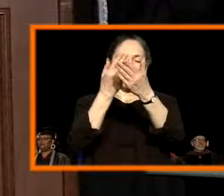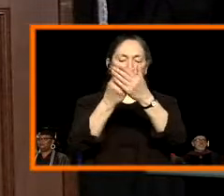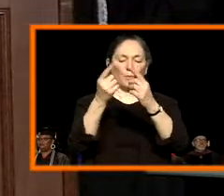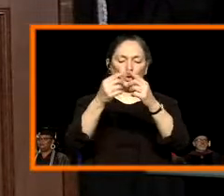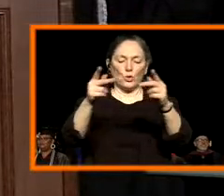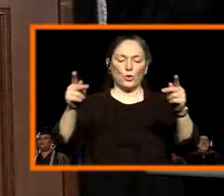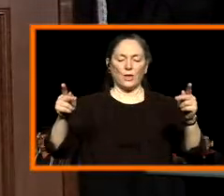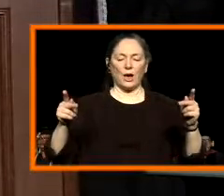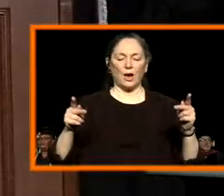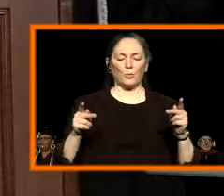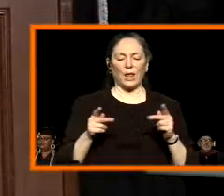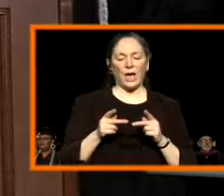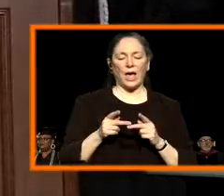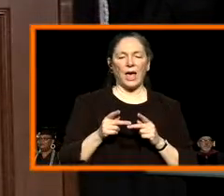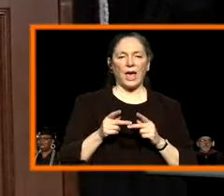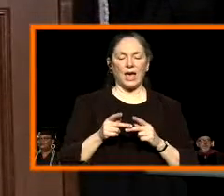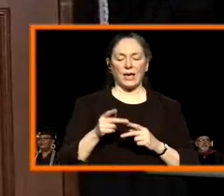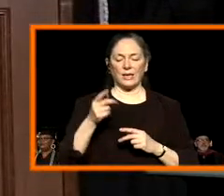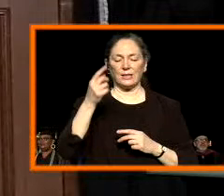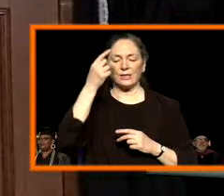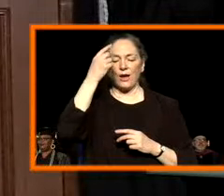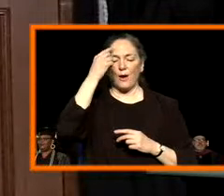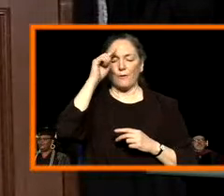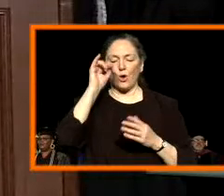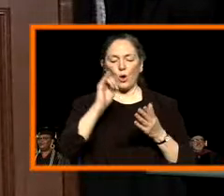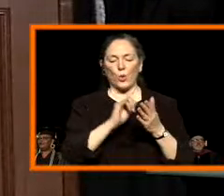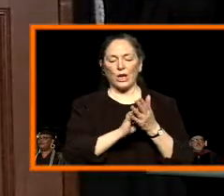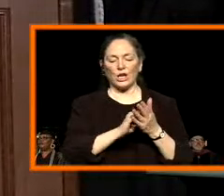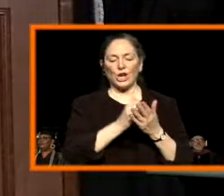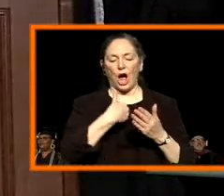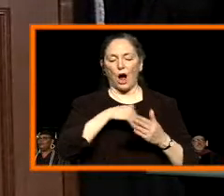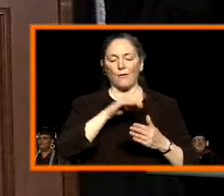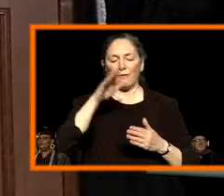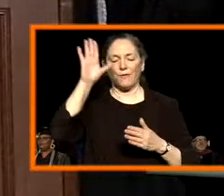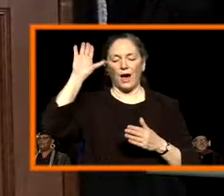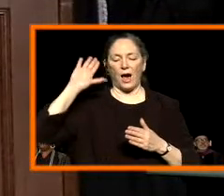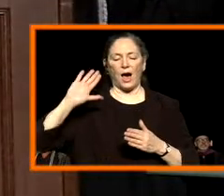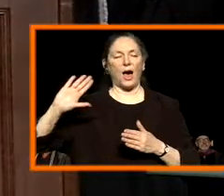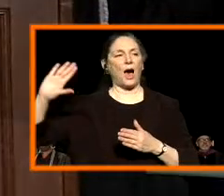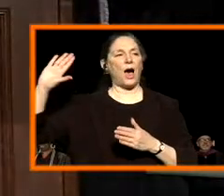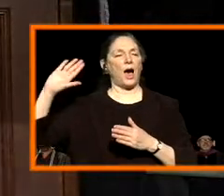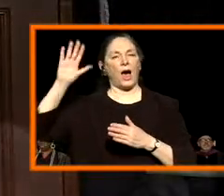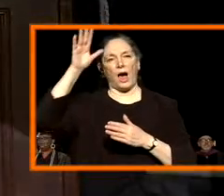feet come to the place for which our